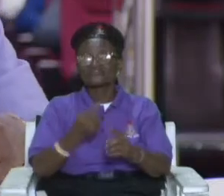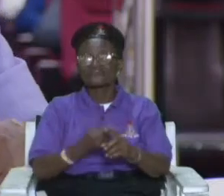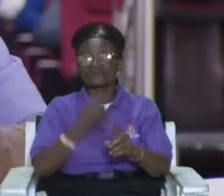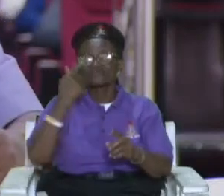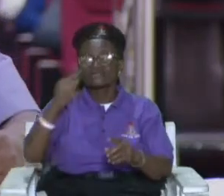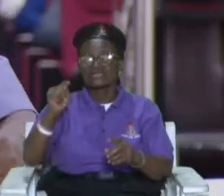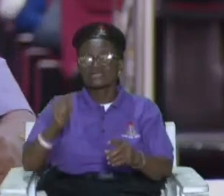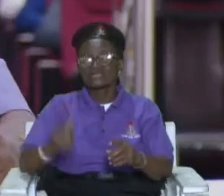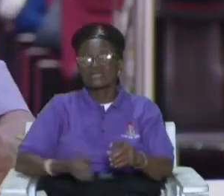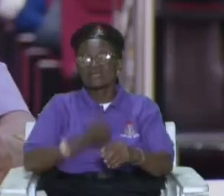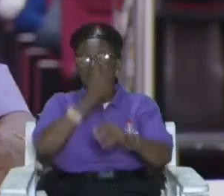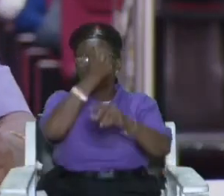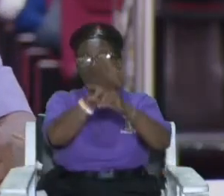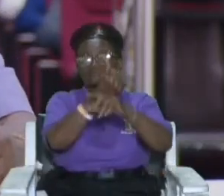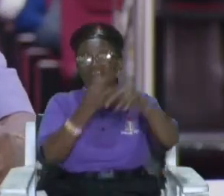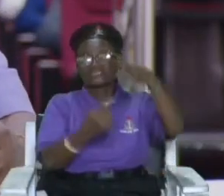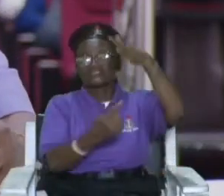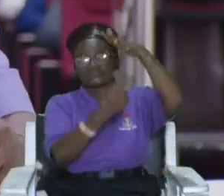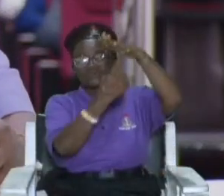5.